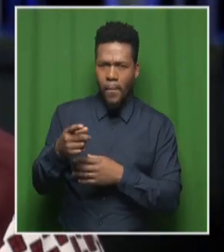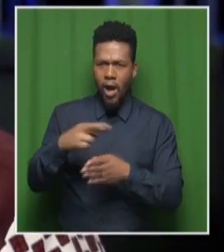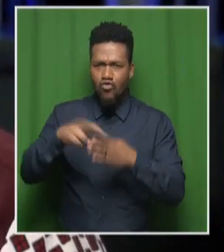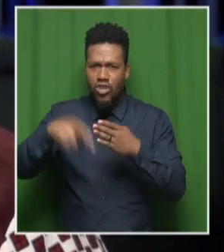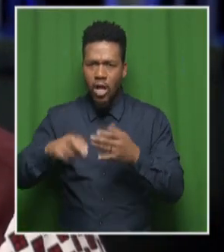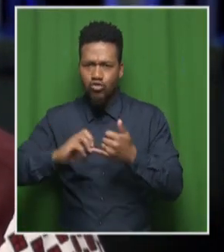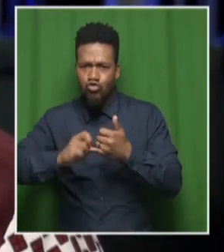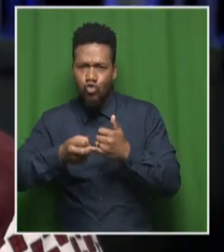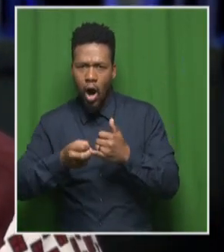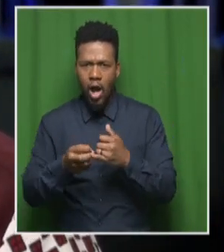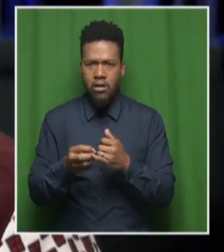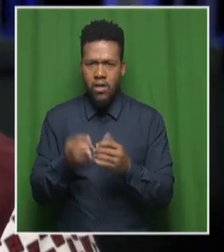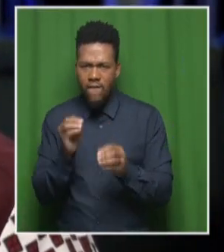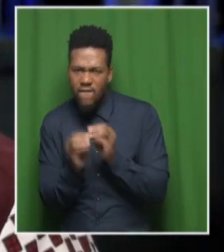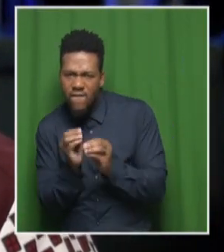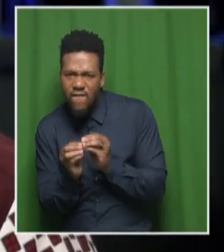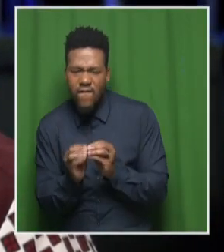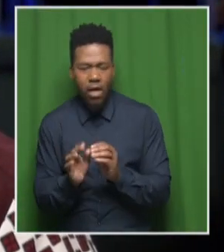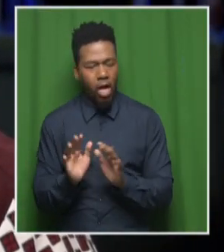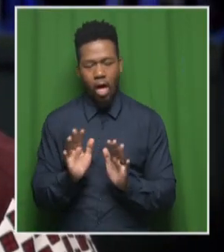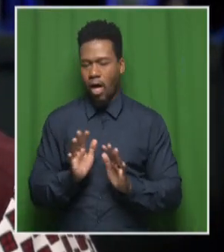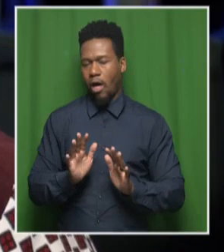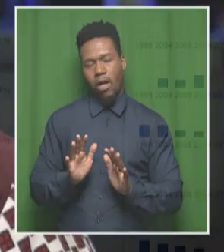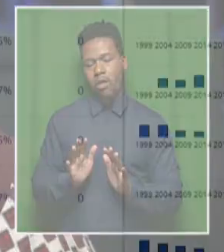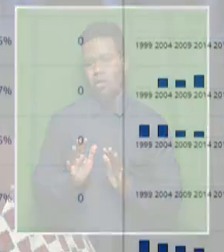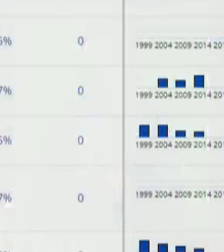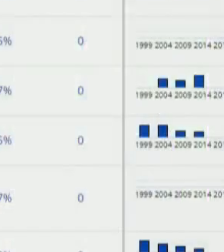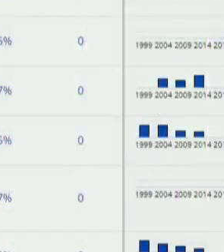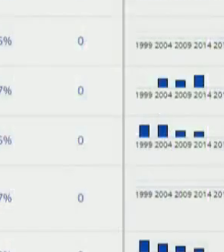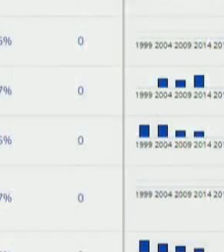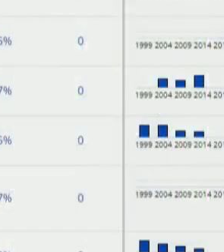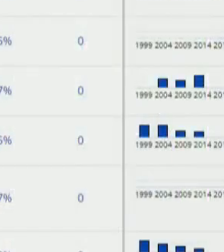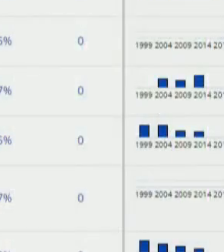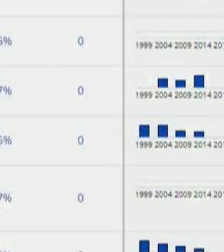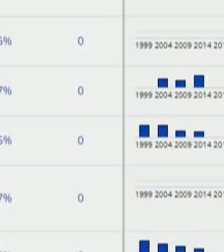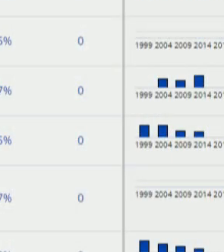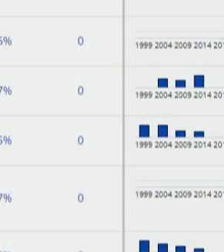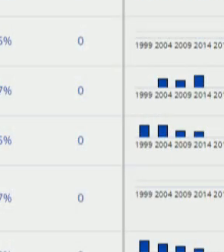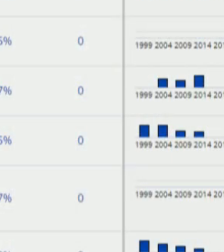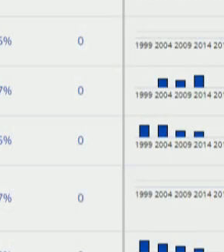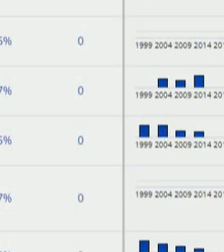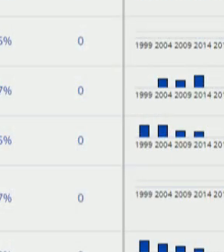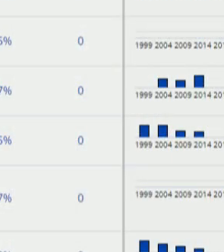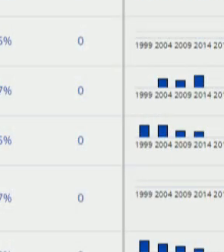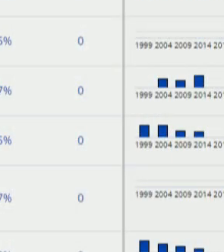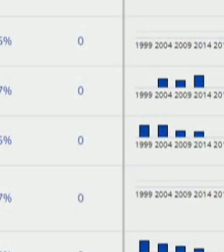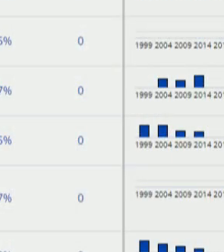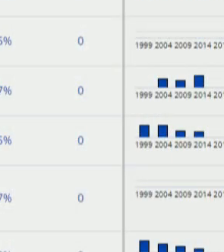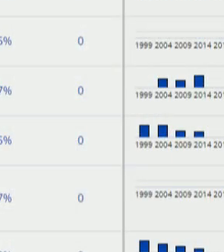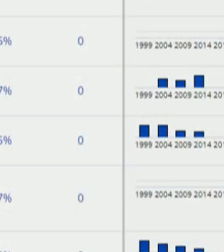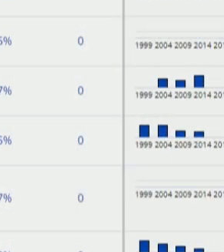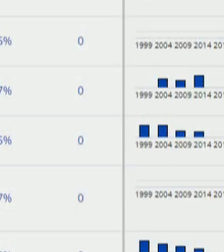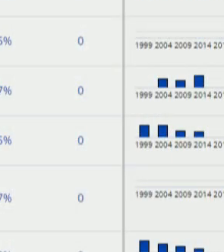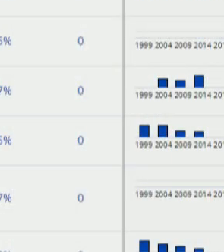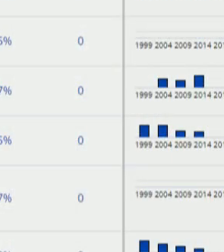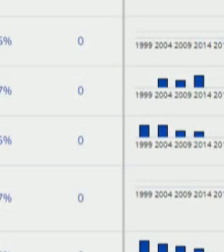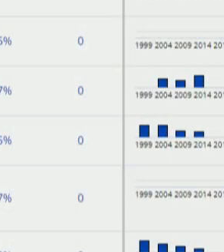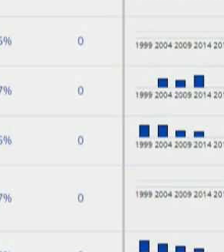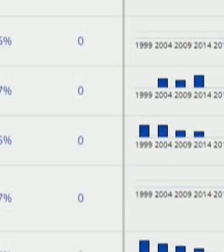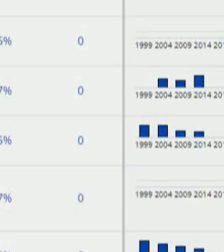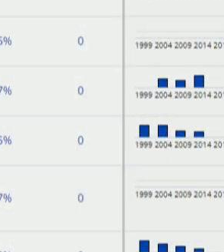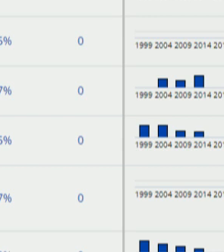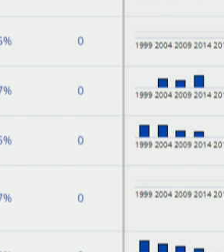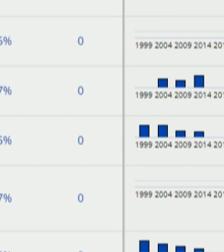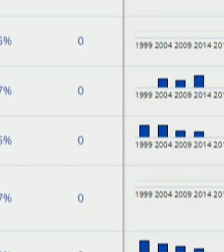altered. But looking at the diary, because there is a diary that is